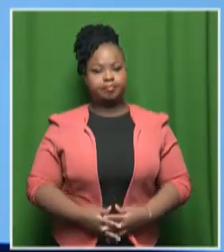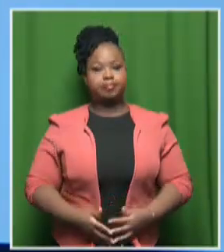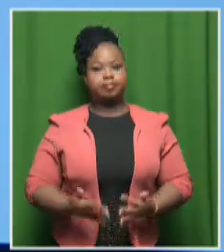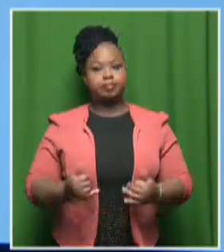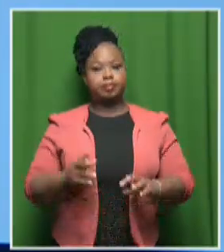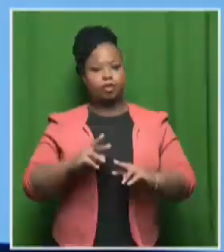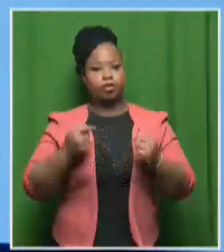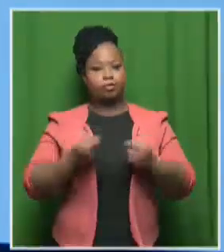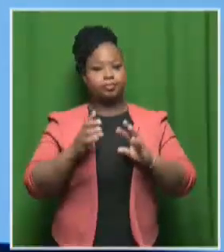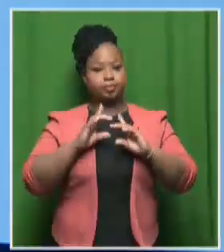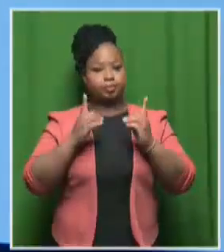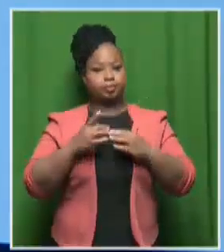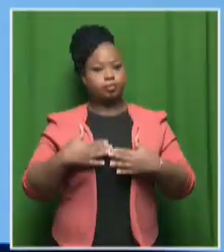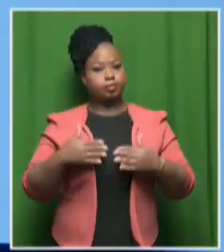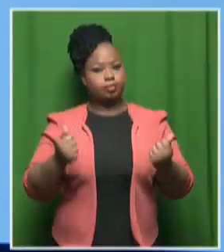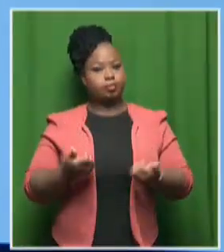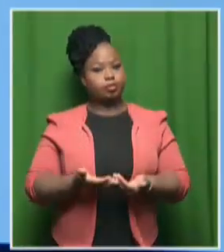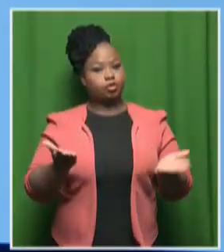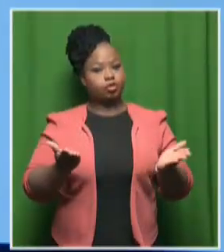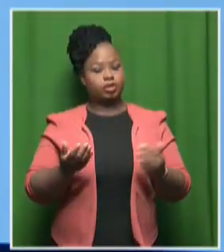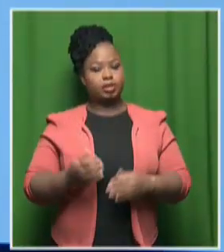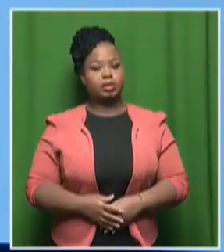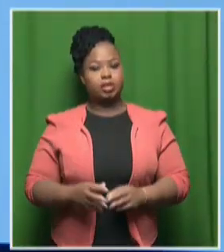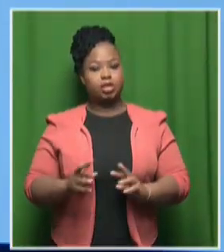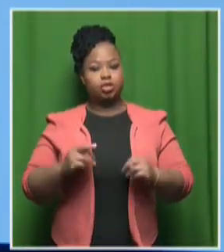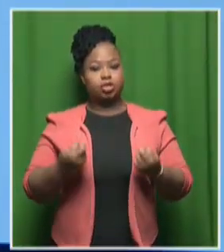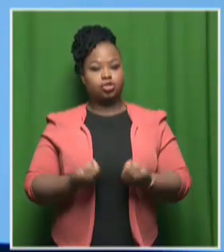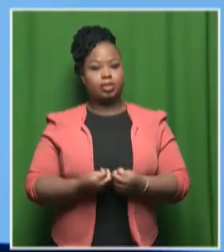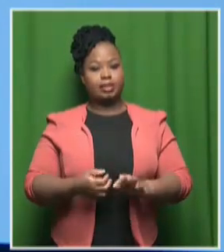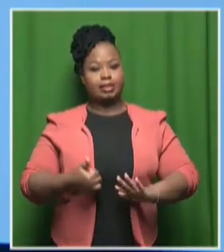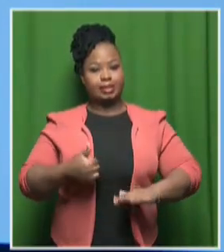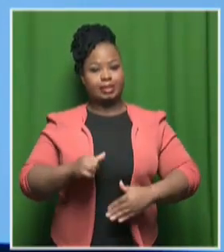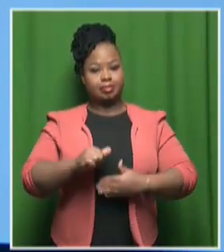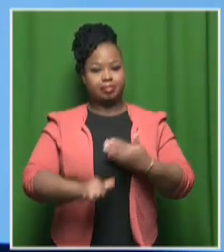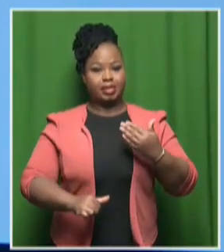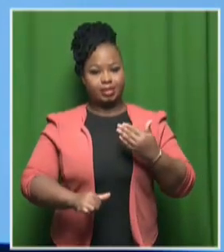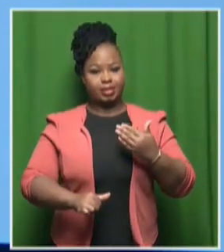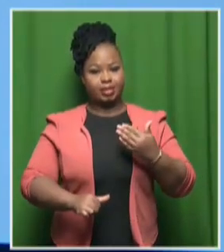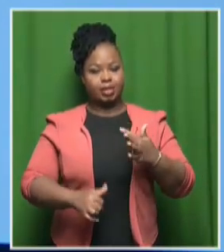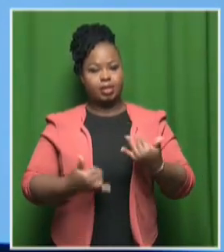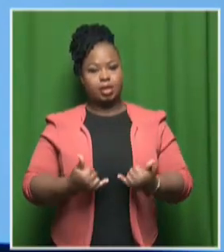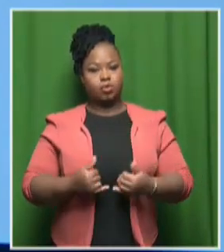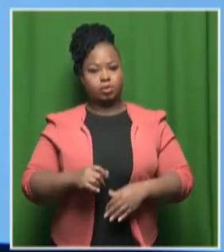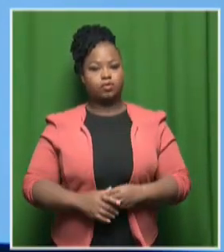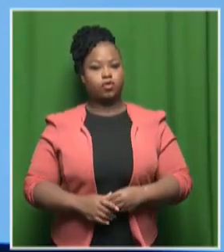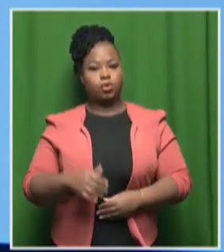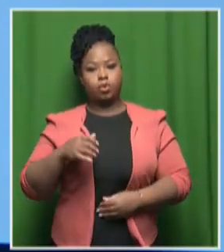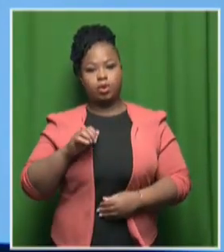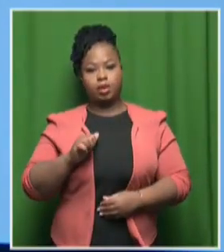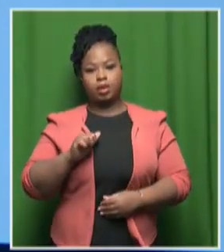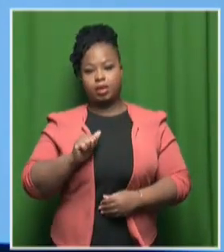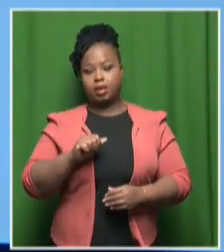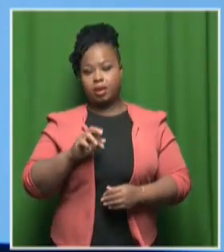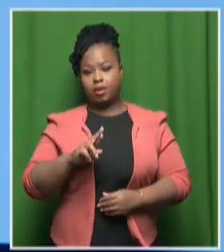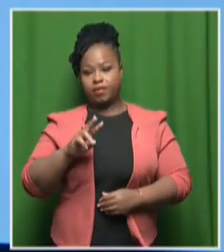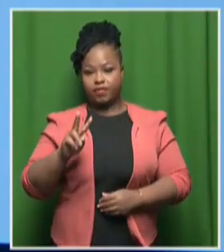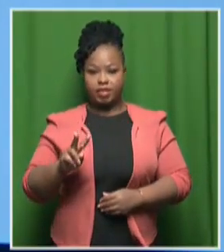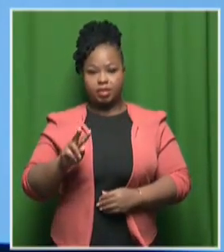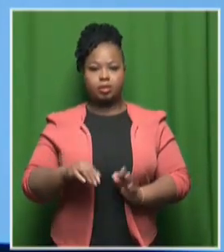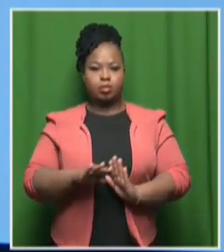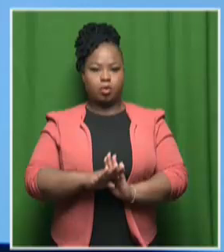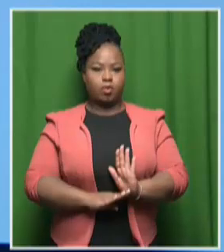Now, the National Department of Health is launching the national rollout of the 6-month multi-month dispensing program for